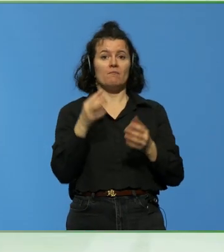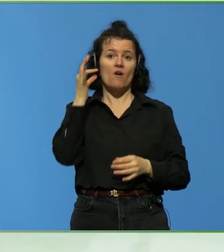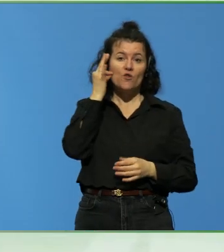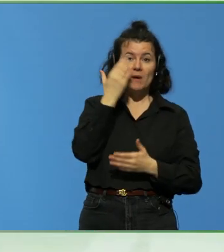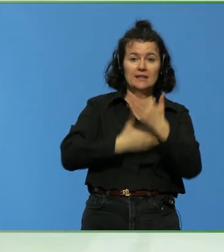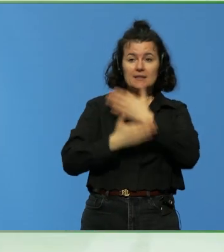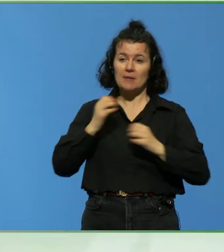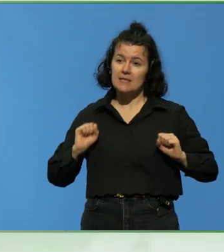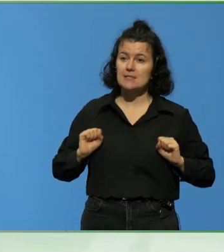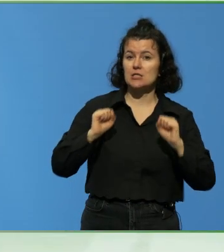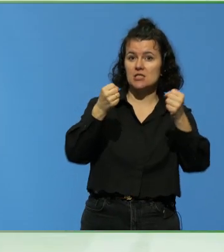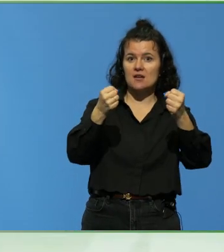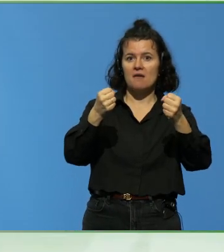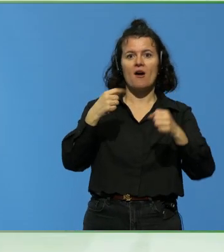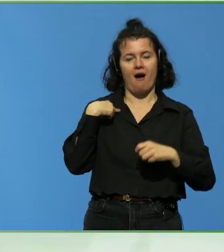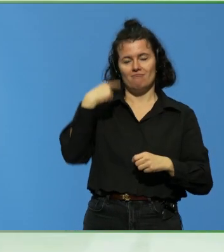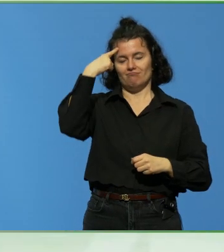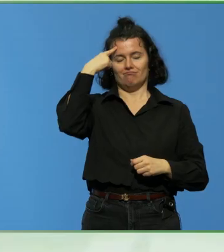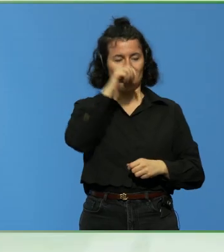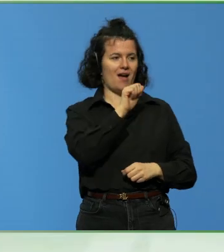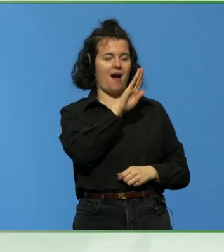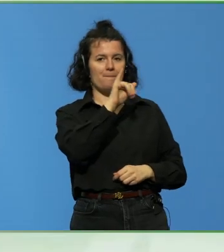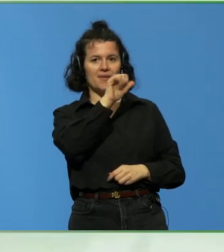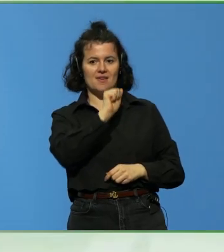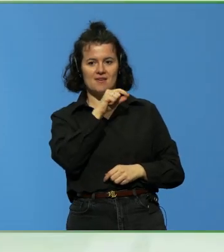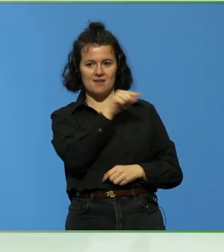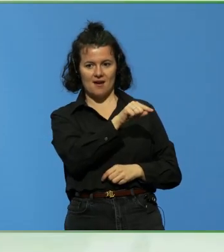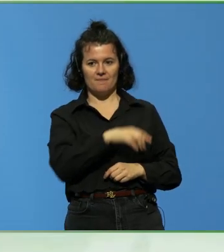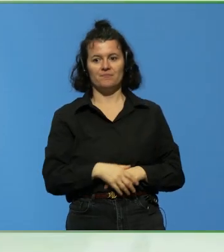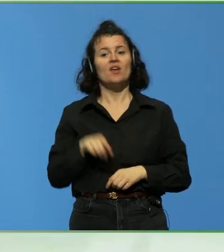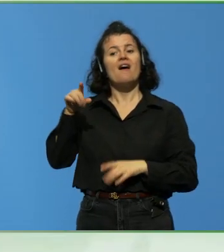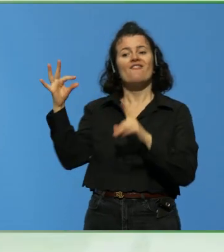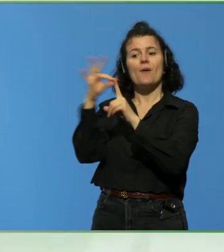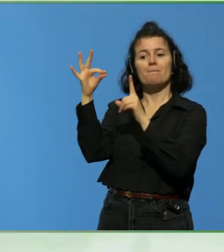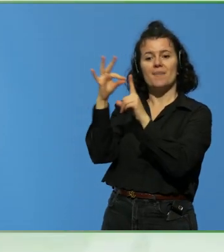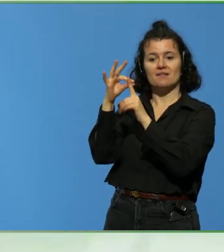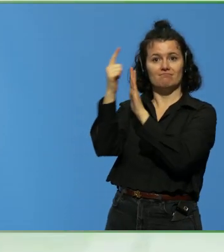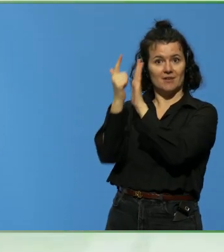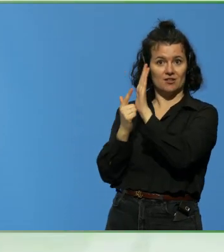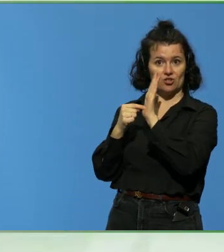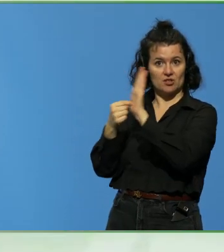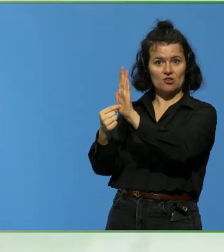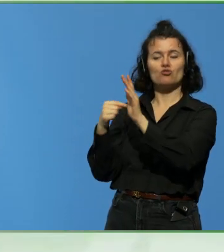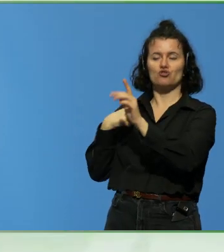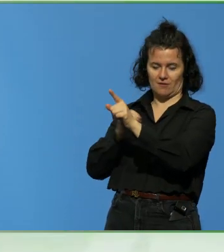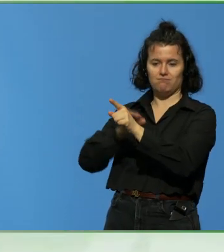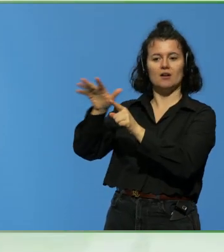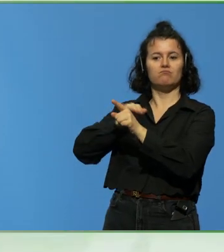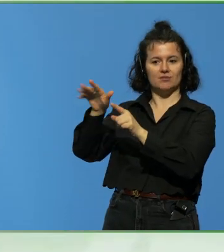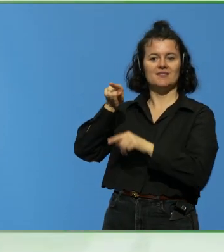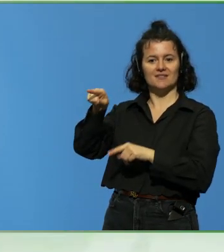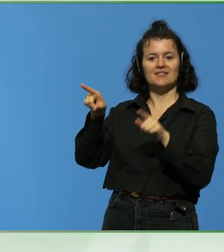significant contribution for Pakistan's first ever legislation to protect the rights of persons with disabilities has been acknowledged